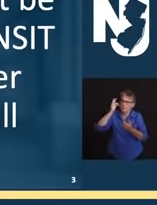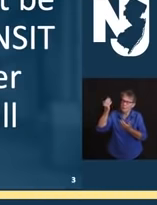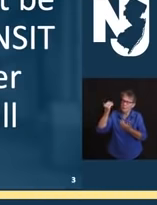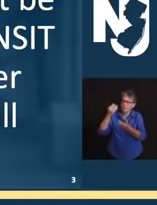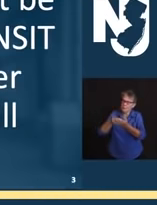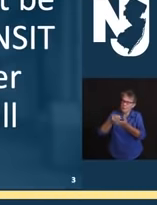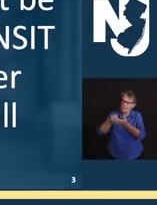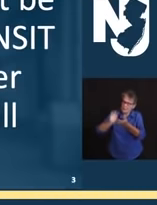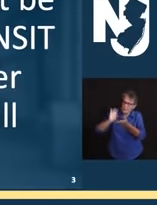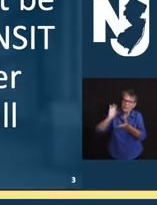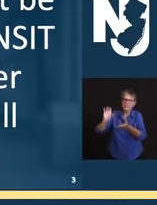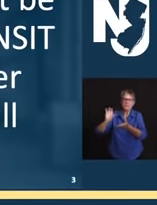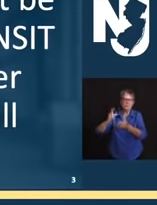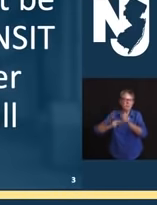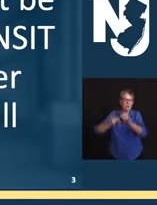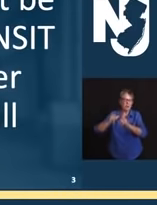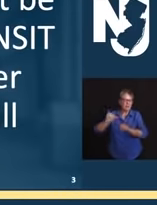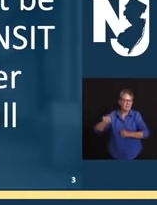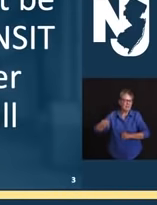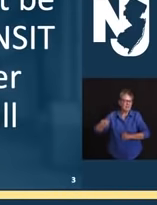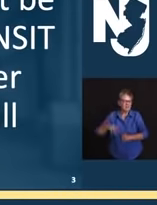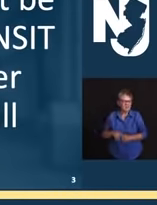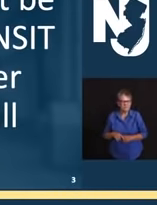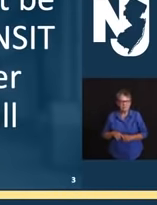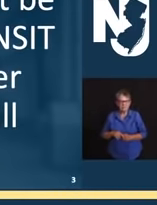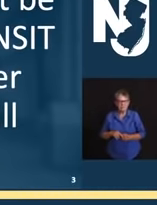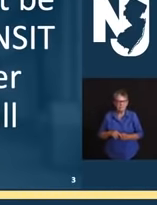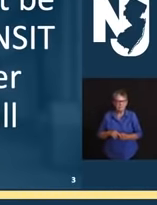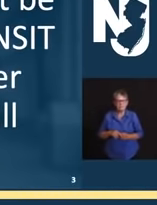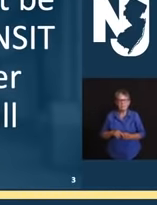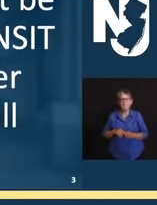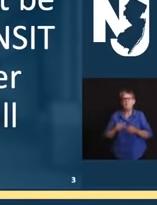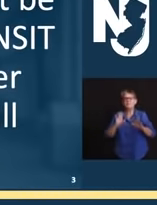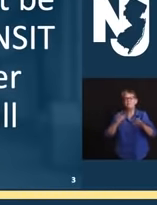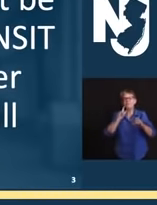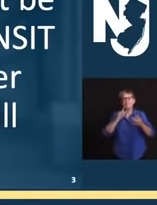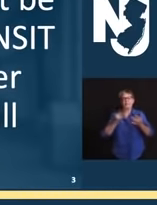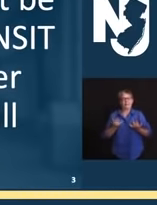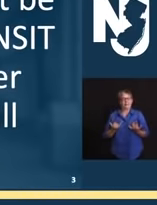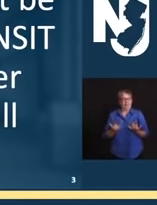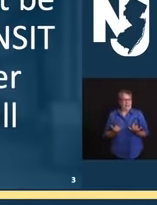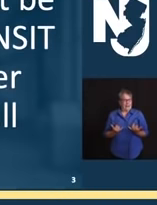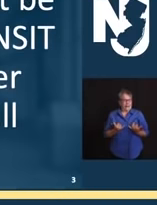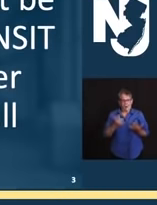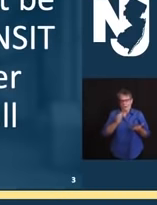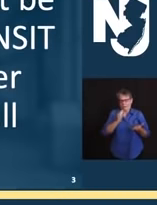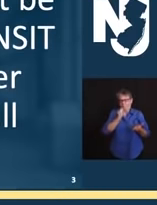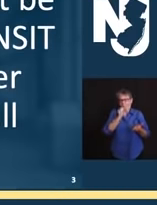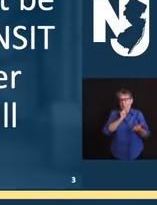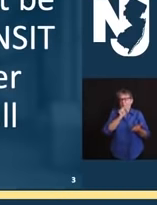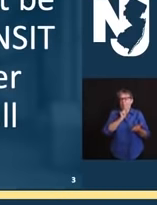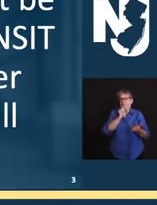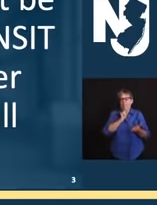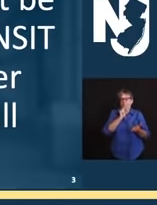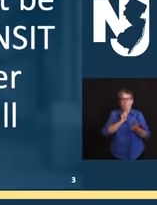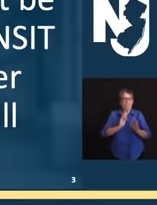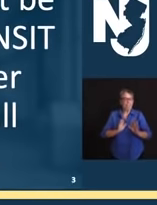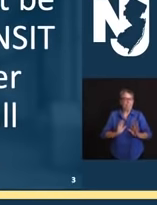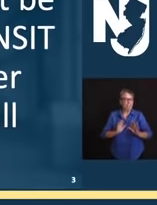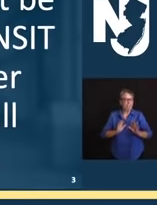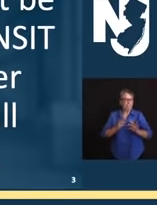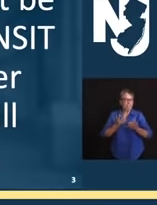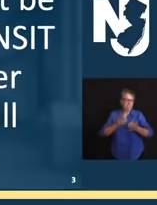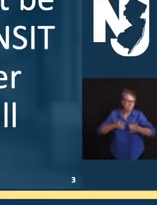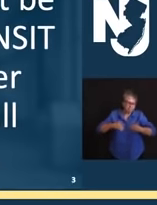hour, we're going to be starting to bump up against that 50% capacity. We have to call it as it is, and that's the purpose of this. I also want to